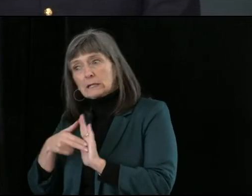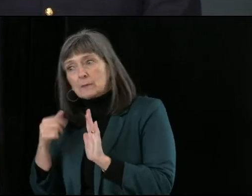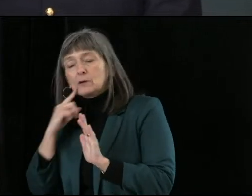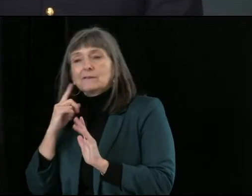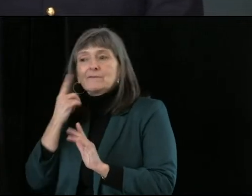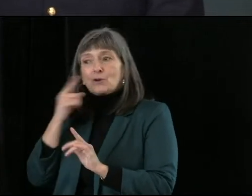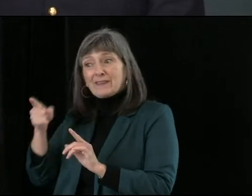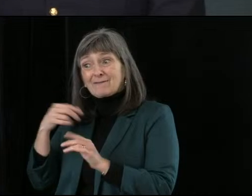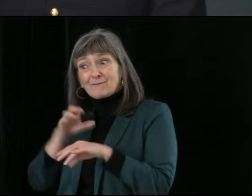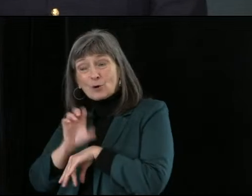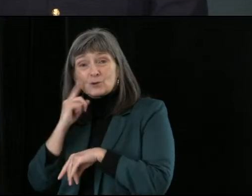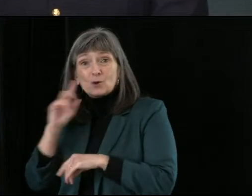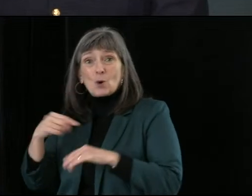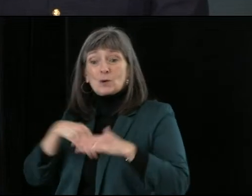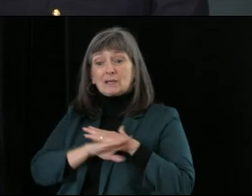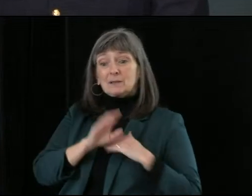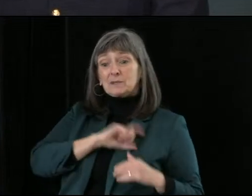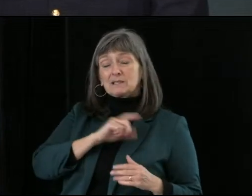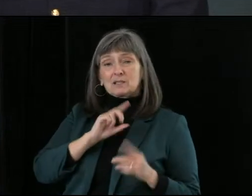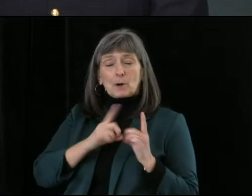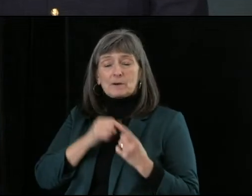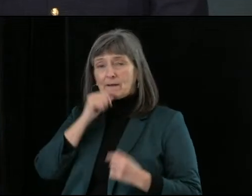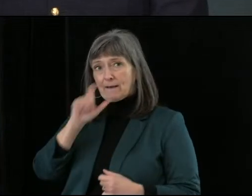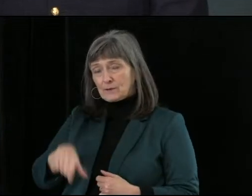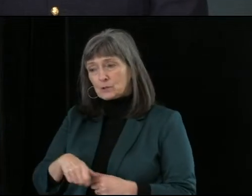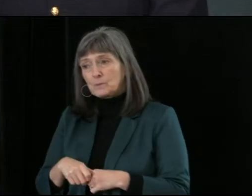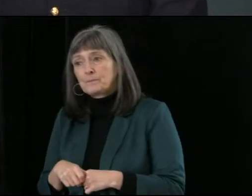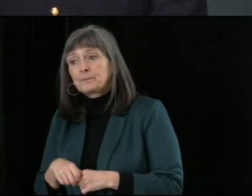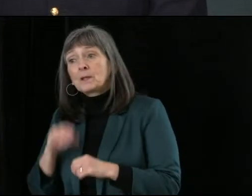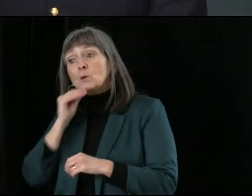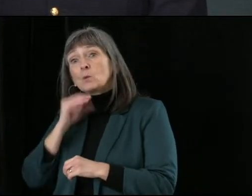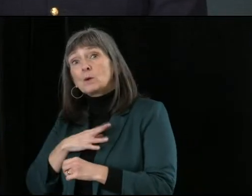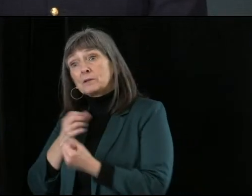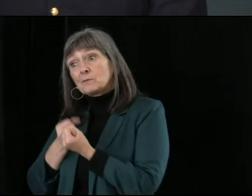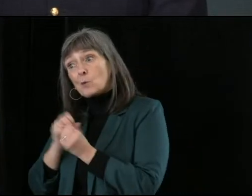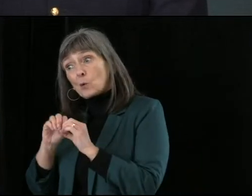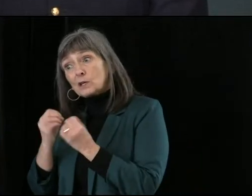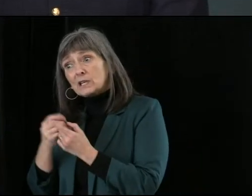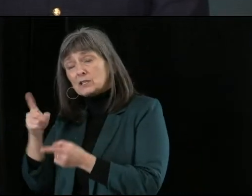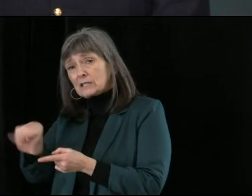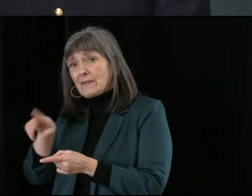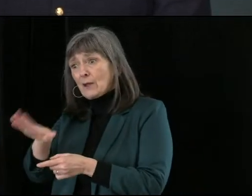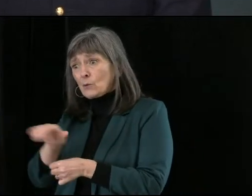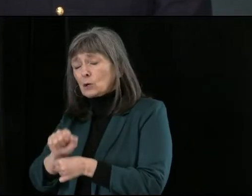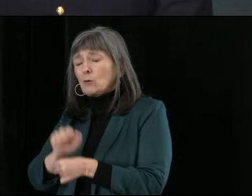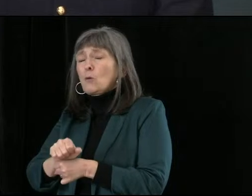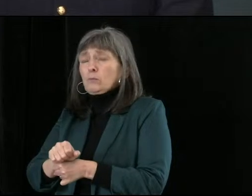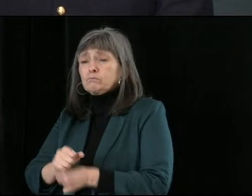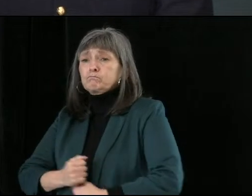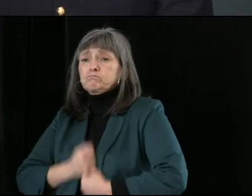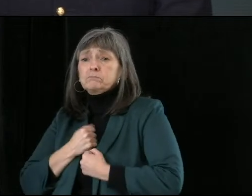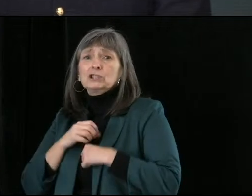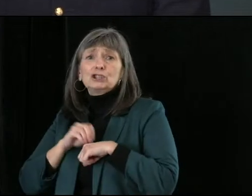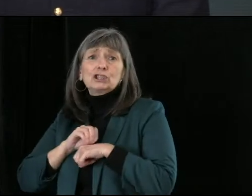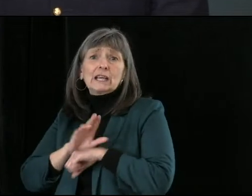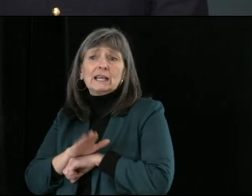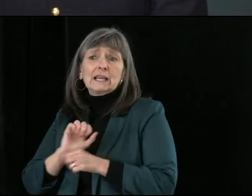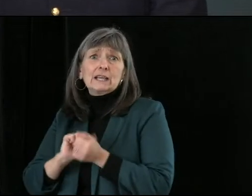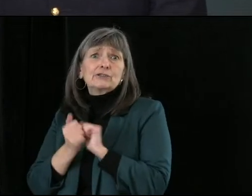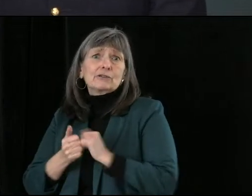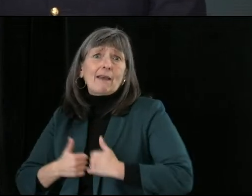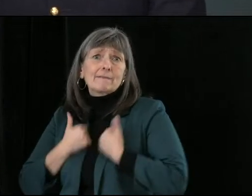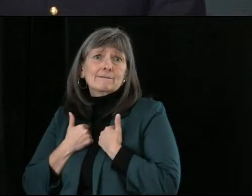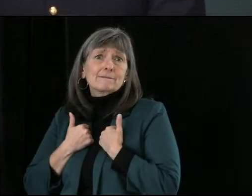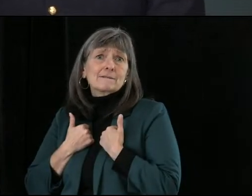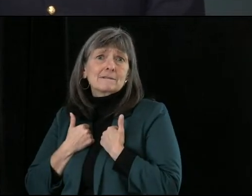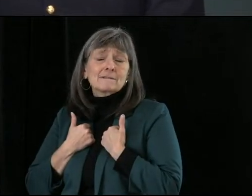department. The work women supporting organizations do is truly life-changing, and on behalf of the RNC, I